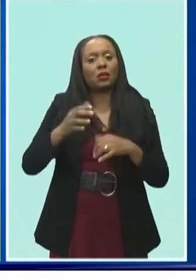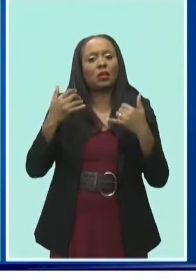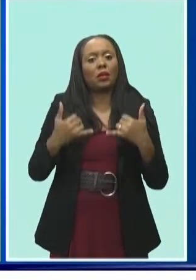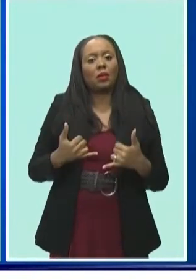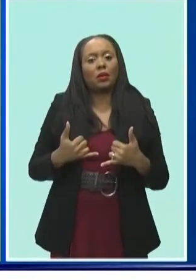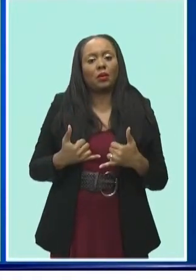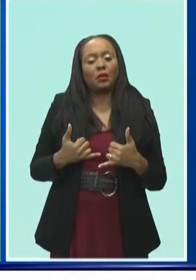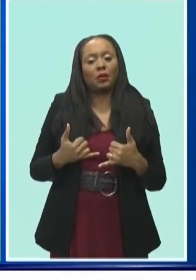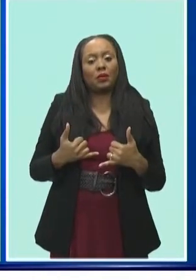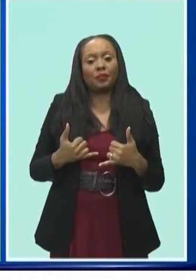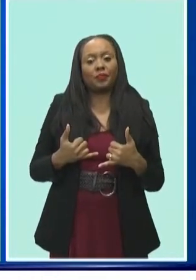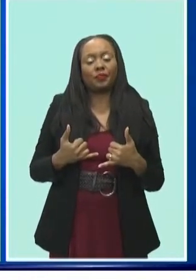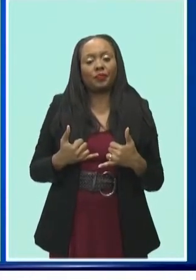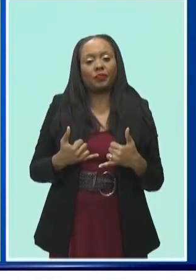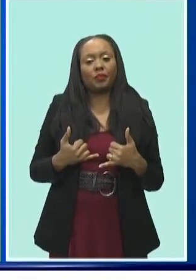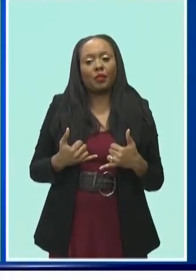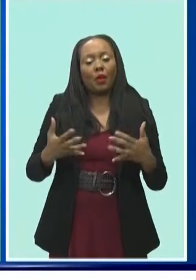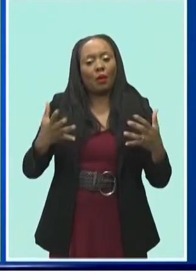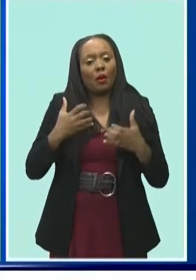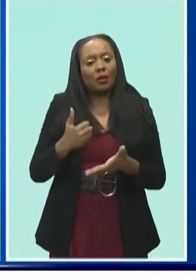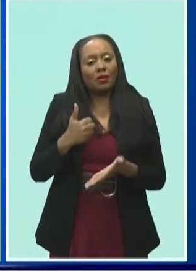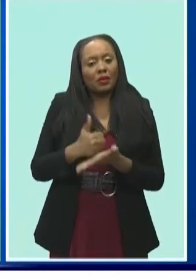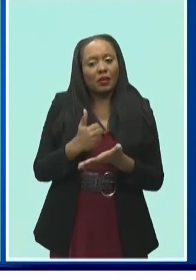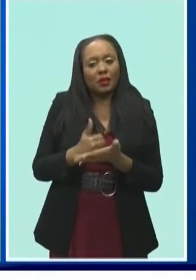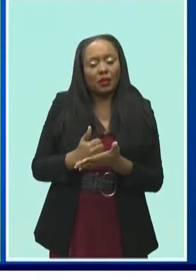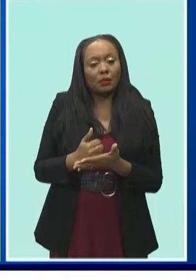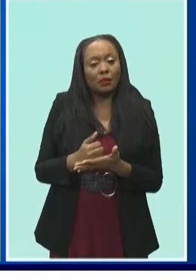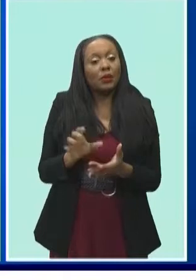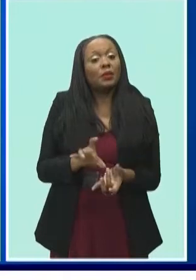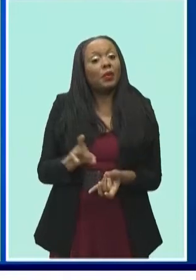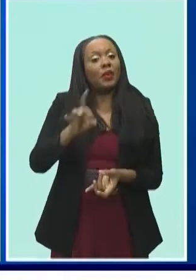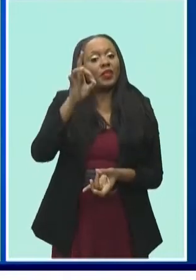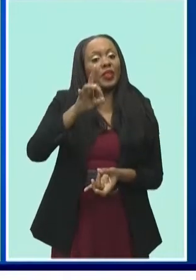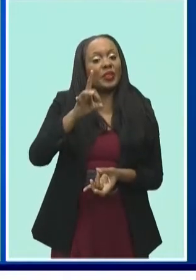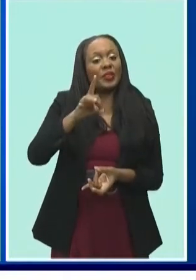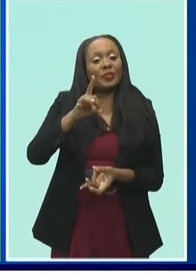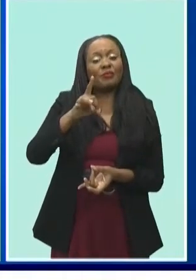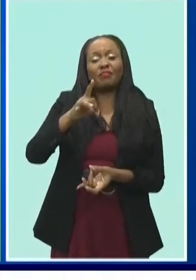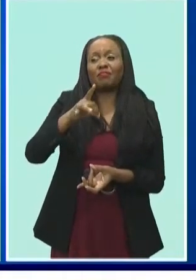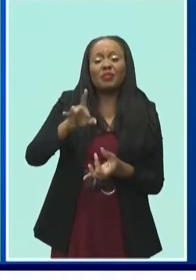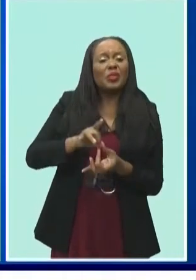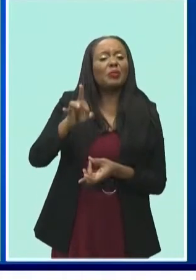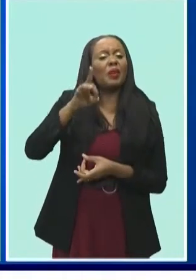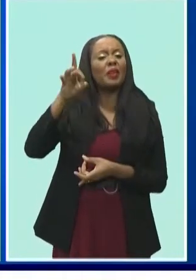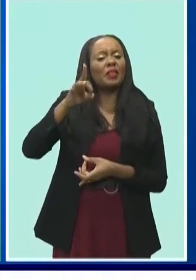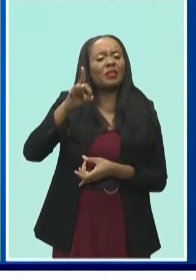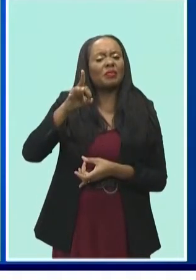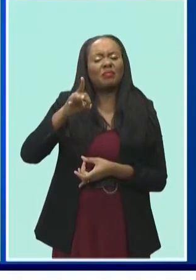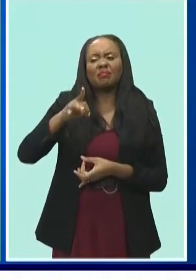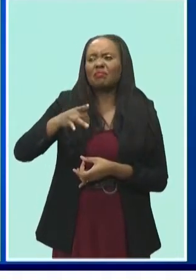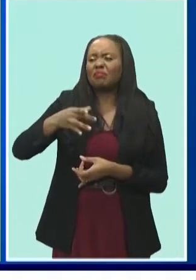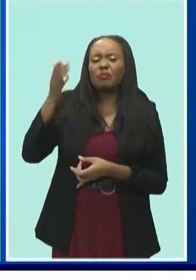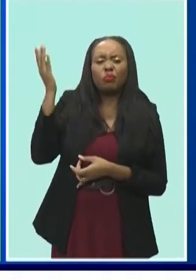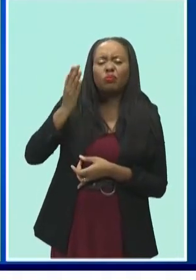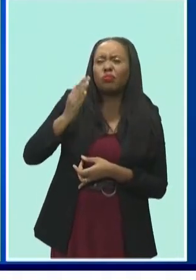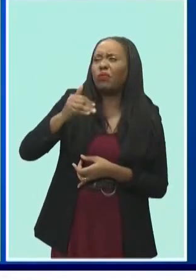it can enable not only the spiritual development of our children, our youth, but also to enable them to